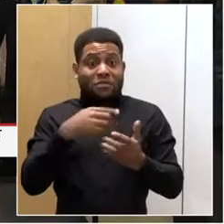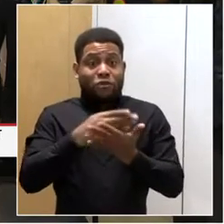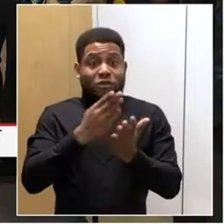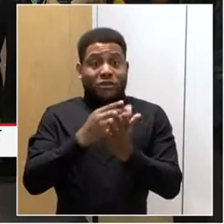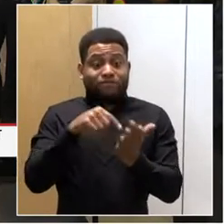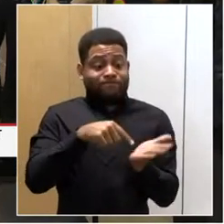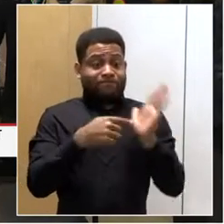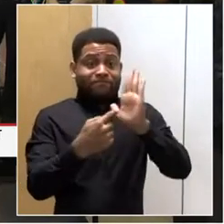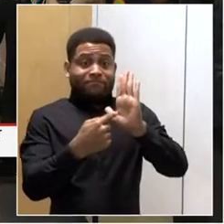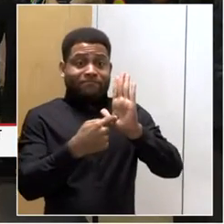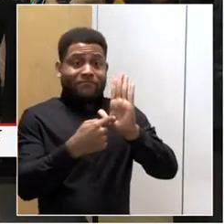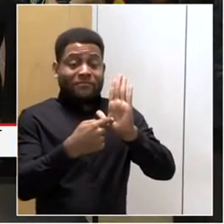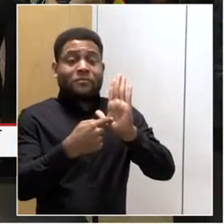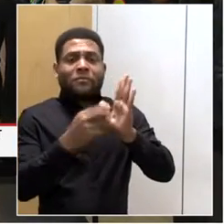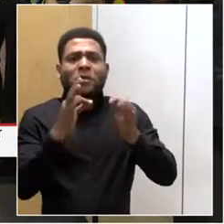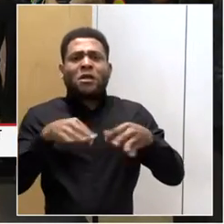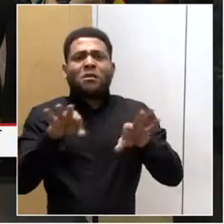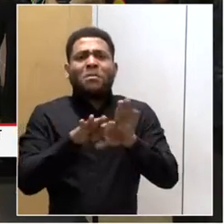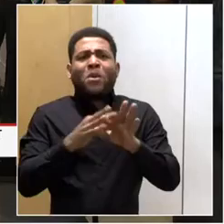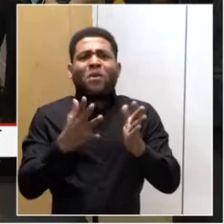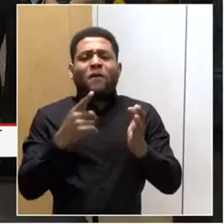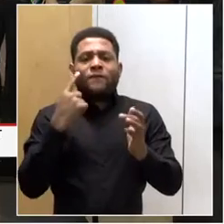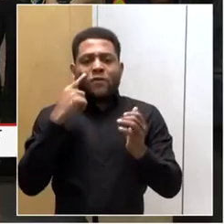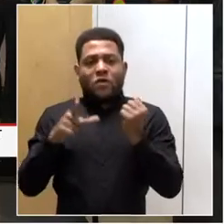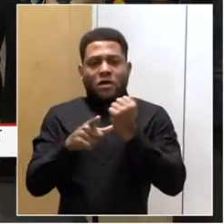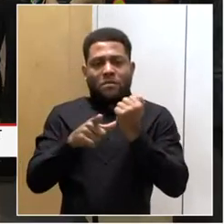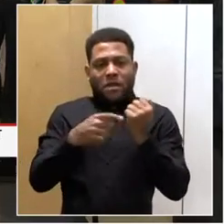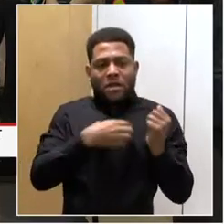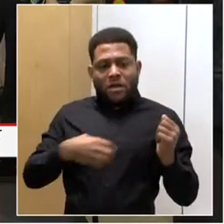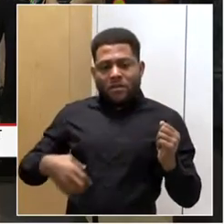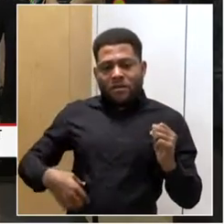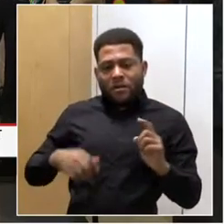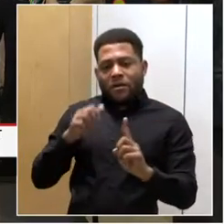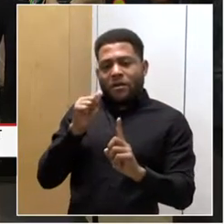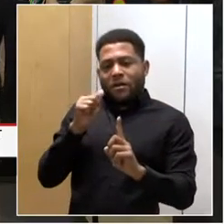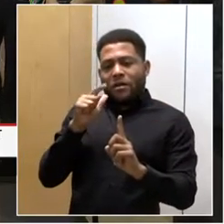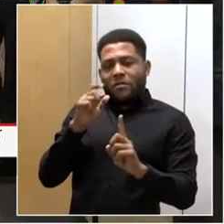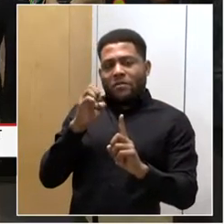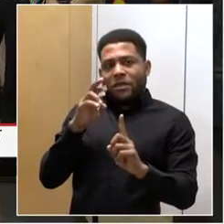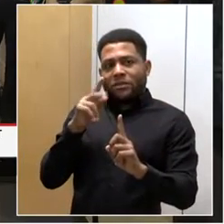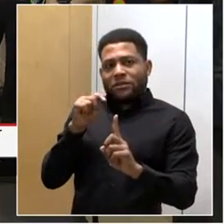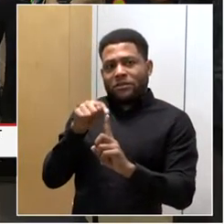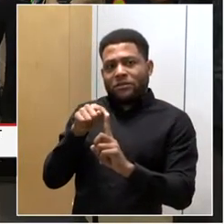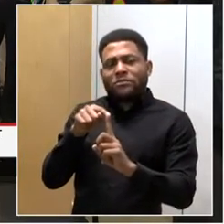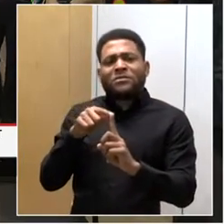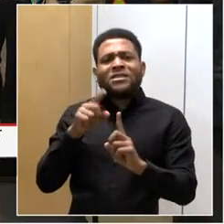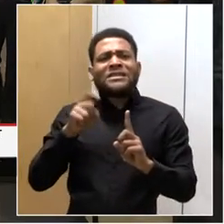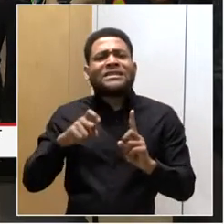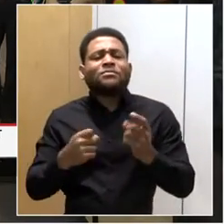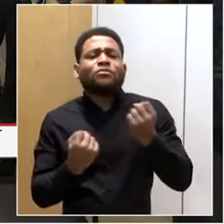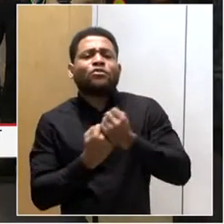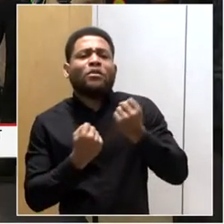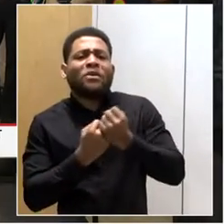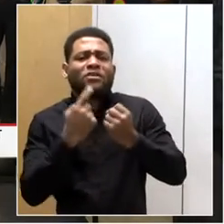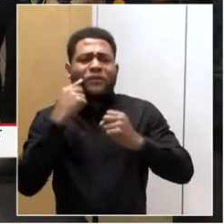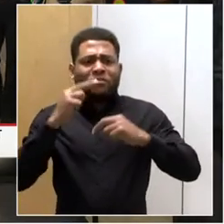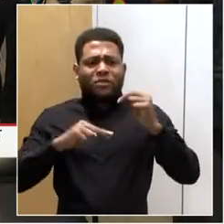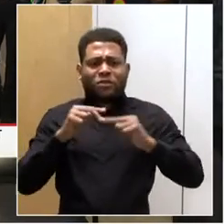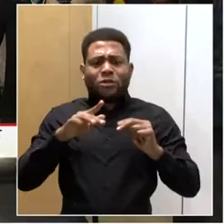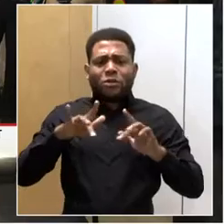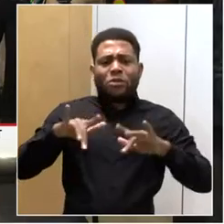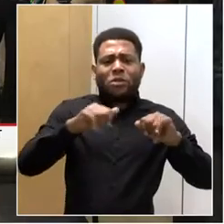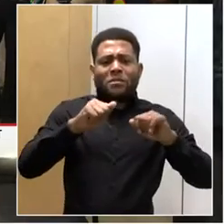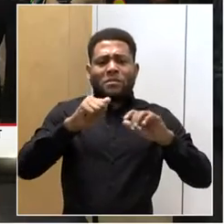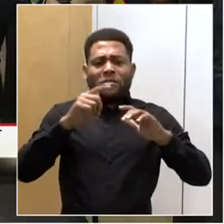important to Deputy Mayor Albert, is that we had support for vacant spaces and converting those